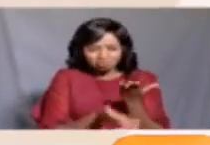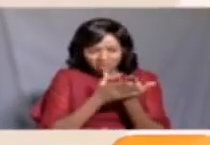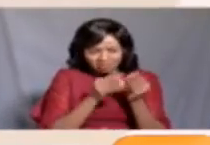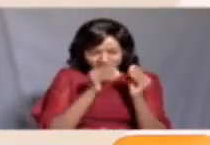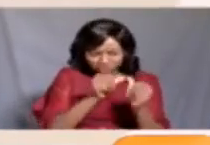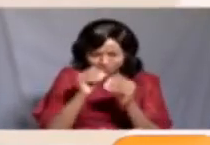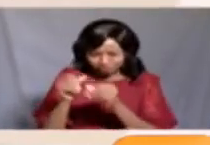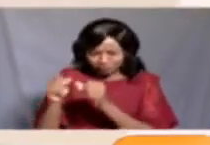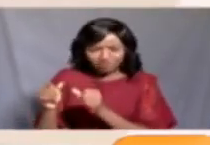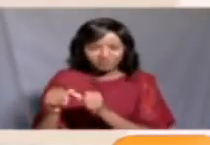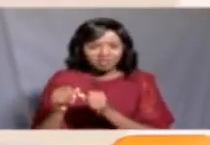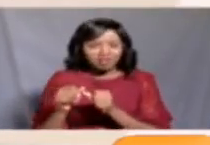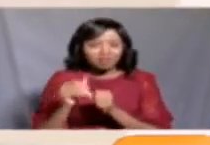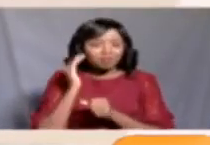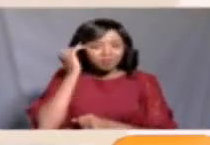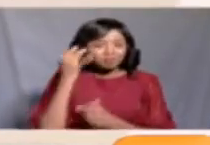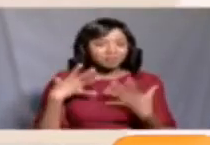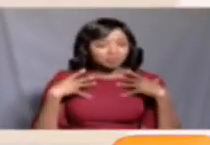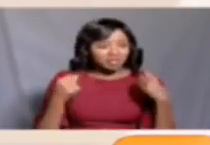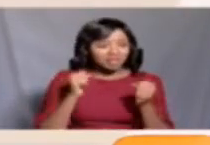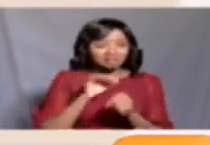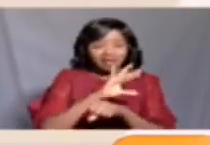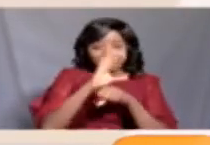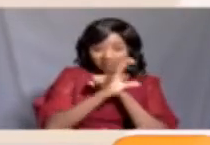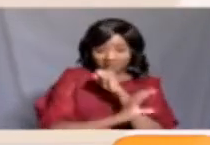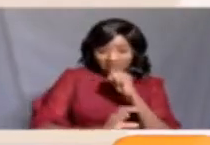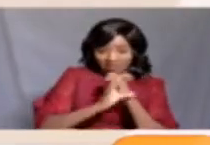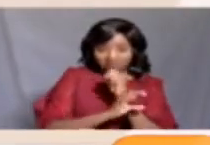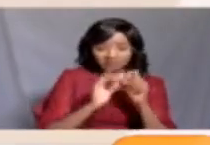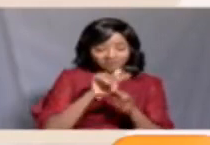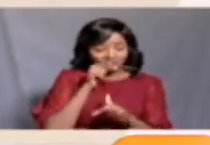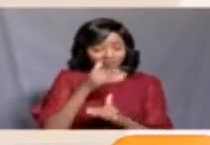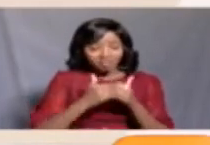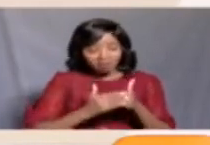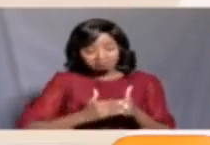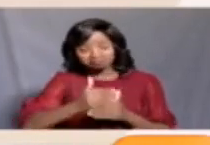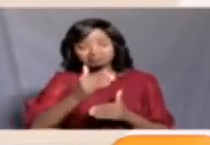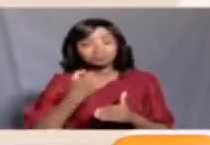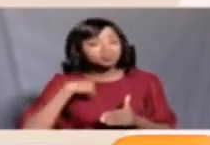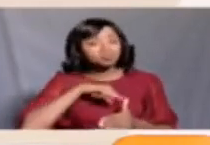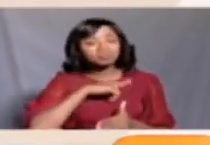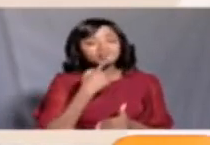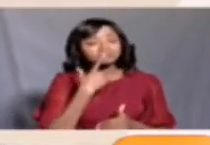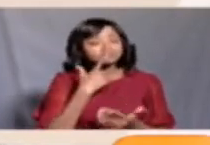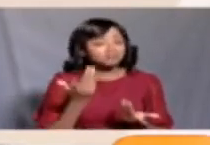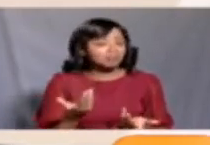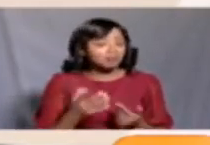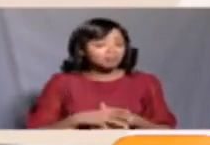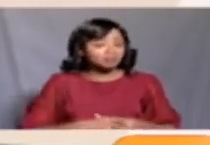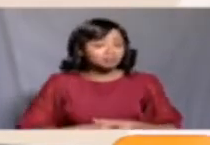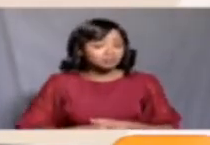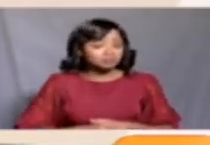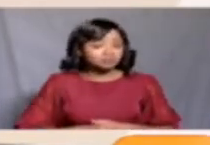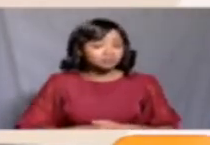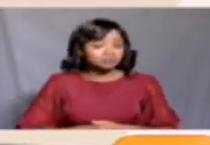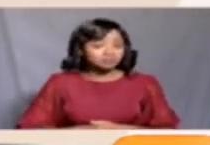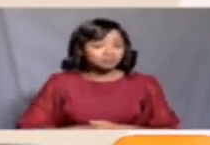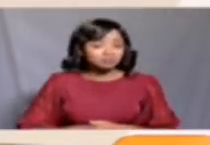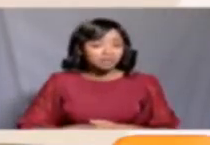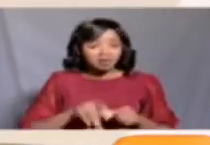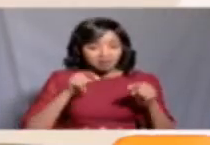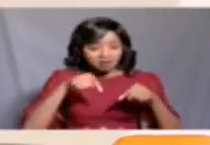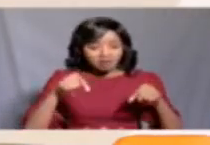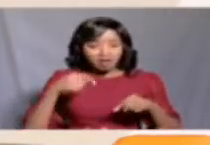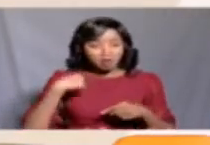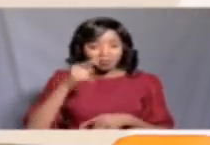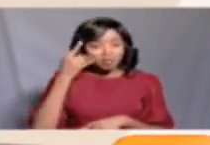as a country. Yeah. Then once we go from there, we're saying that then we're at the point of I want to call it awakening, and I don't want